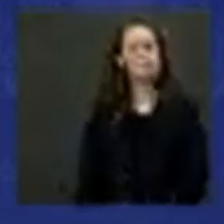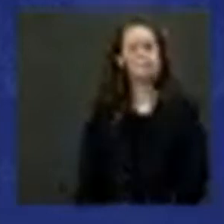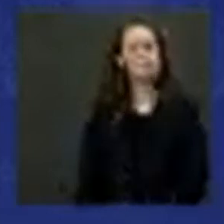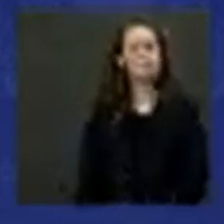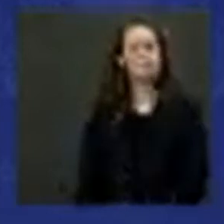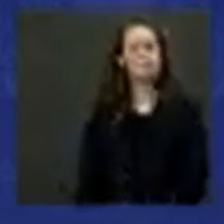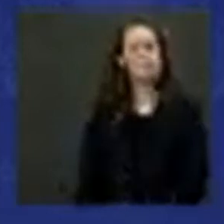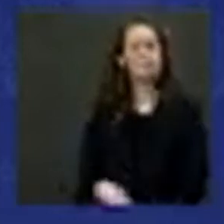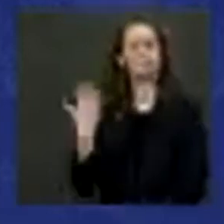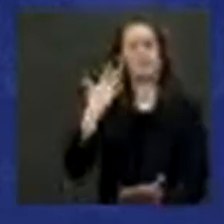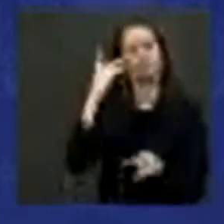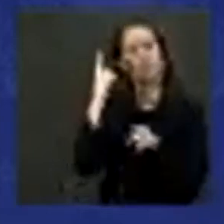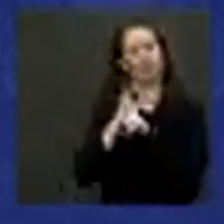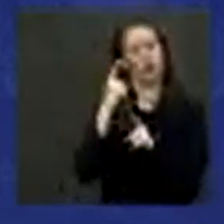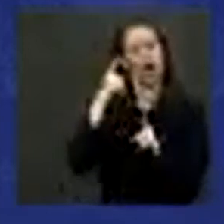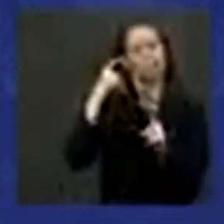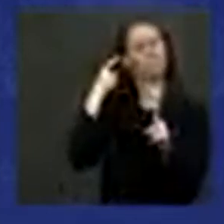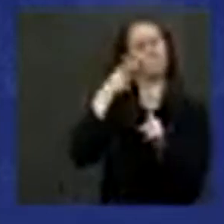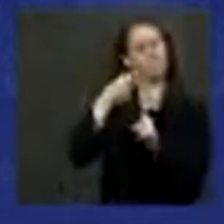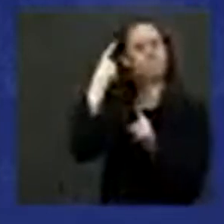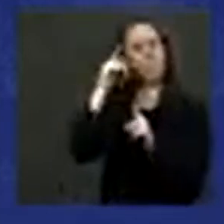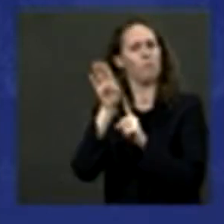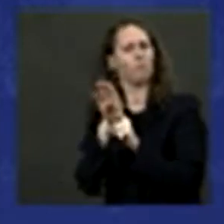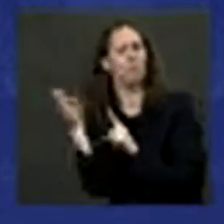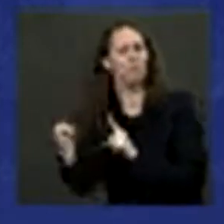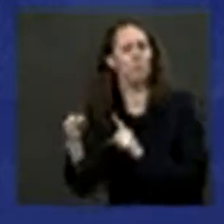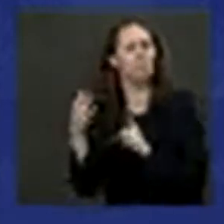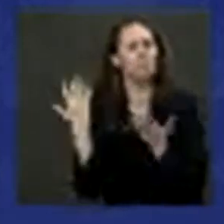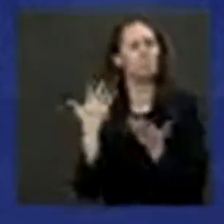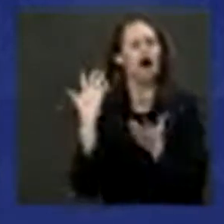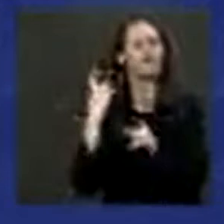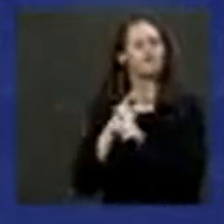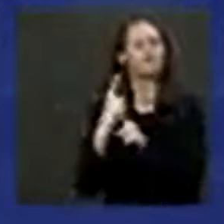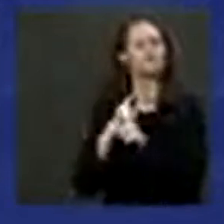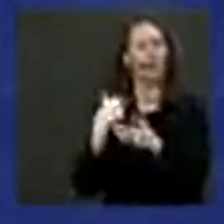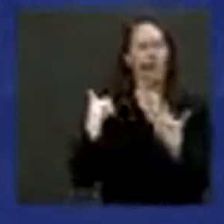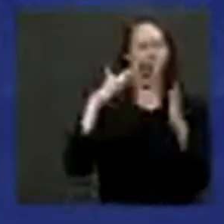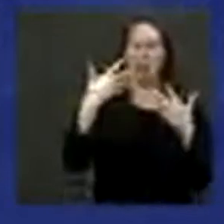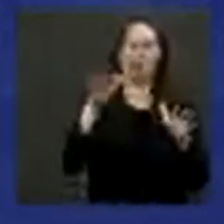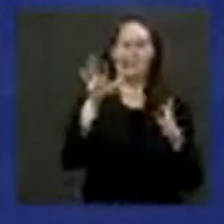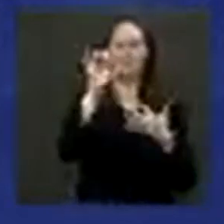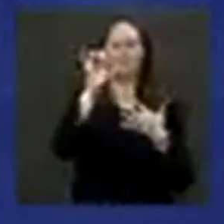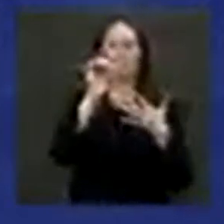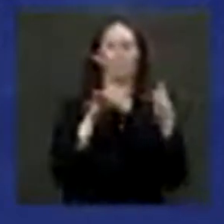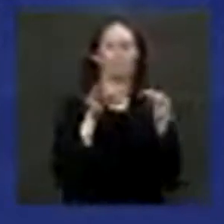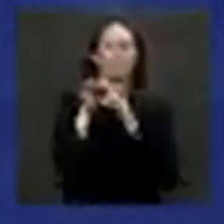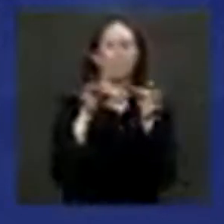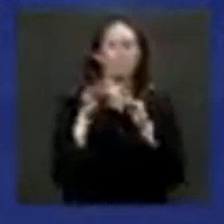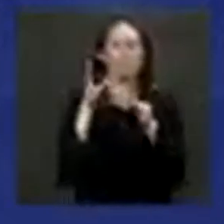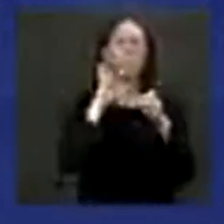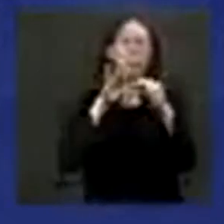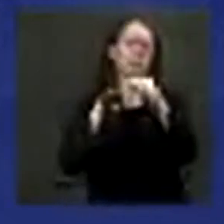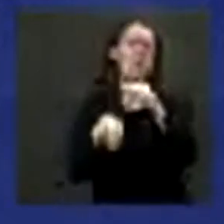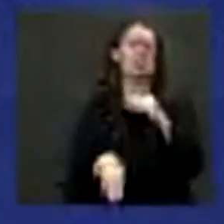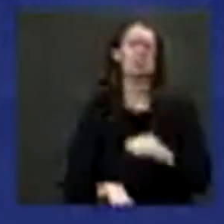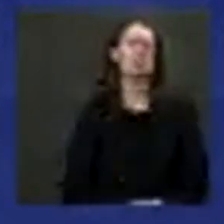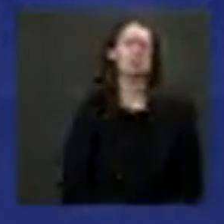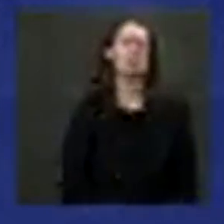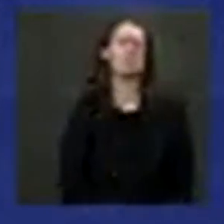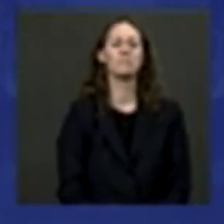should be? What specific dollar figure? Well, I laid out what I thought it should be. It's not going to be that. It's going to be less. I mean, look,